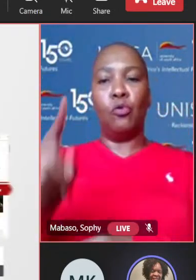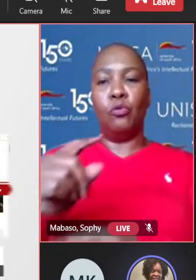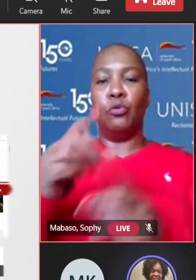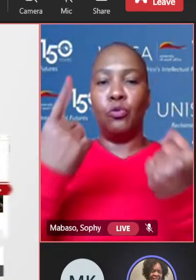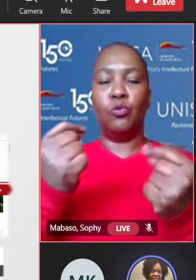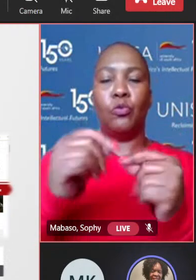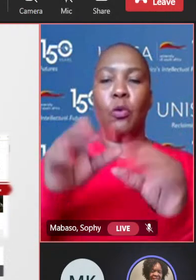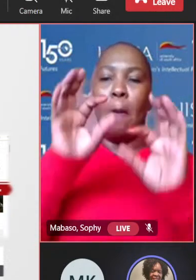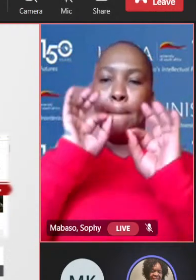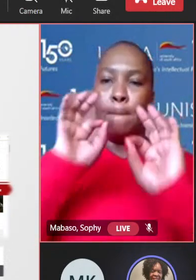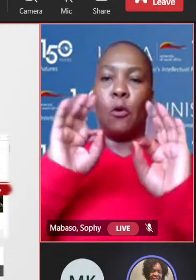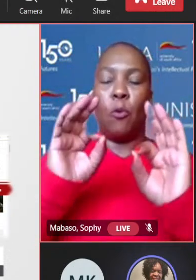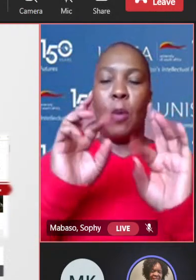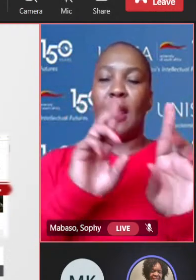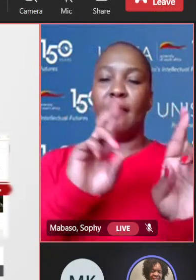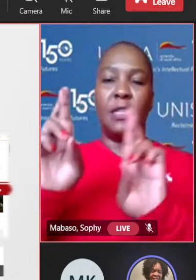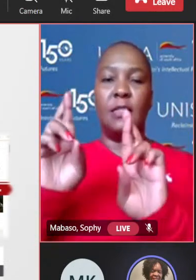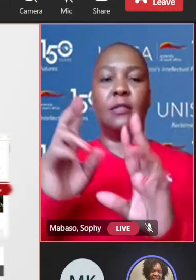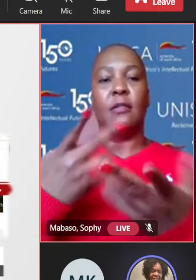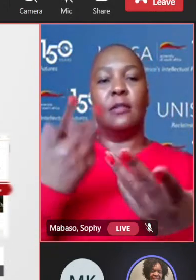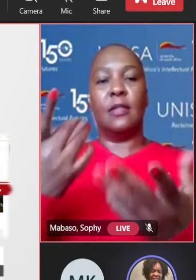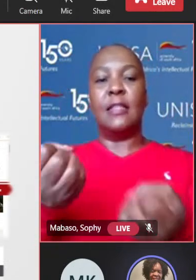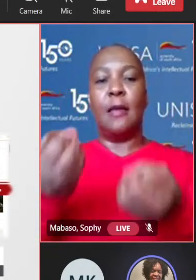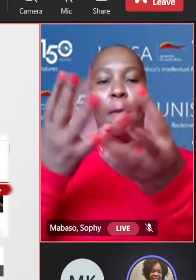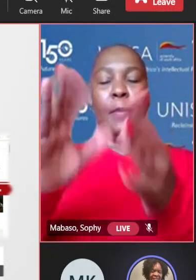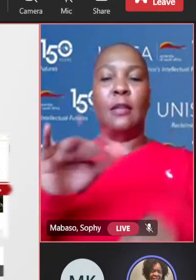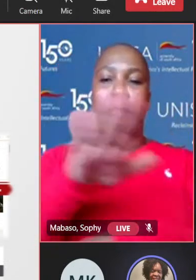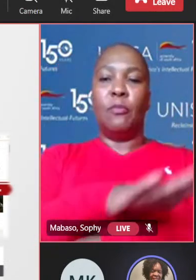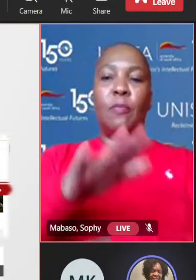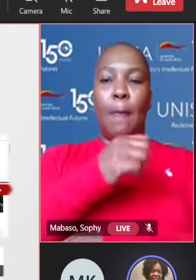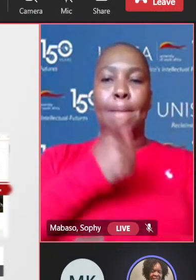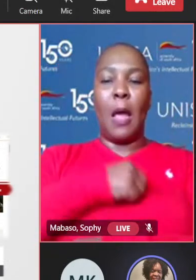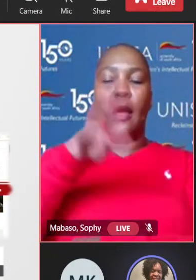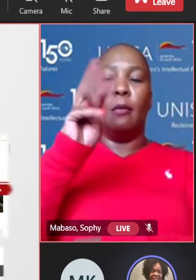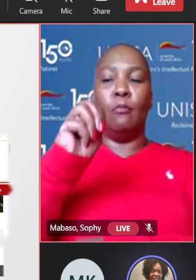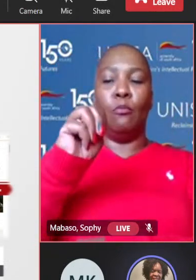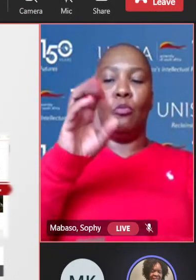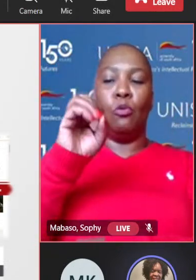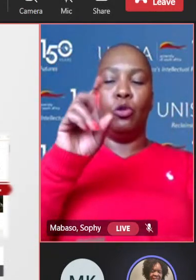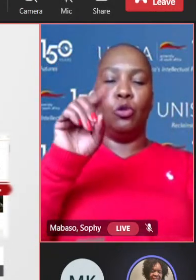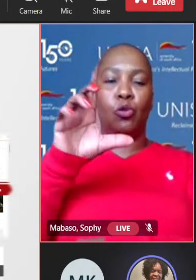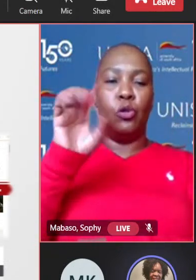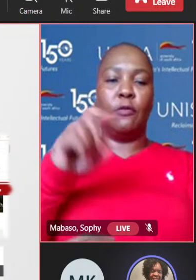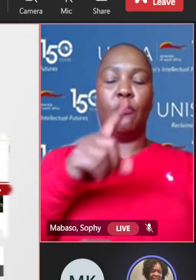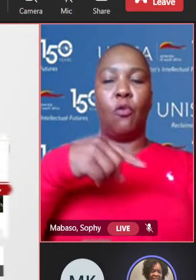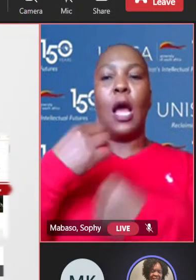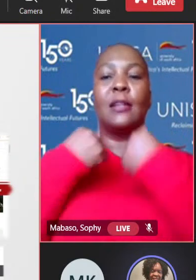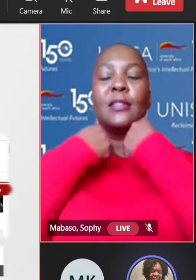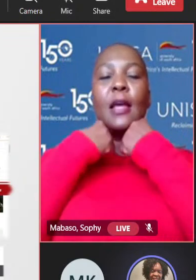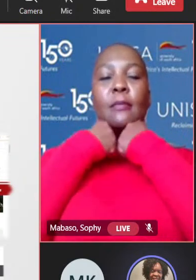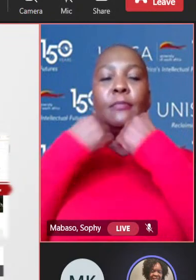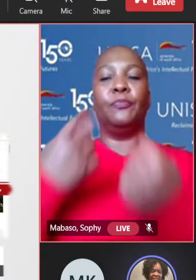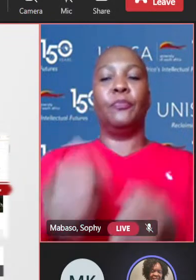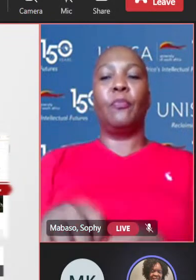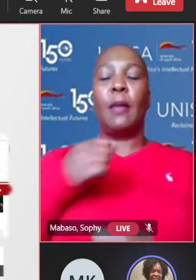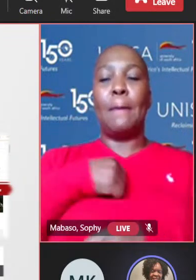referencing. So the submission platform, there is my modules for the assignments, and then for my